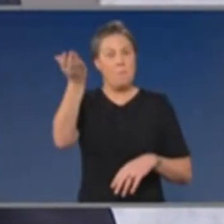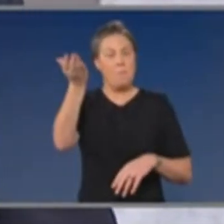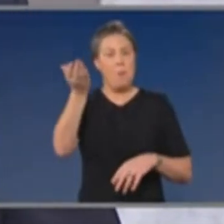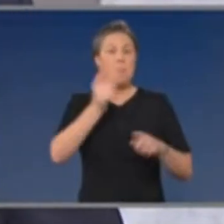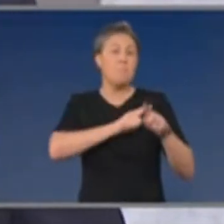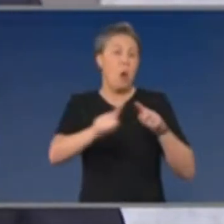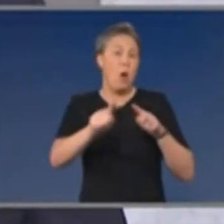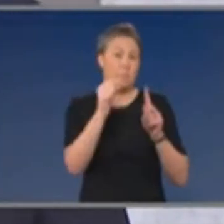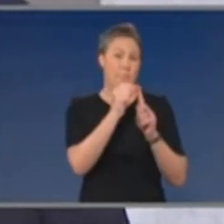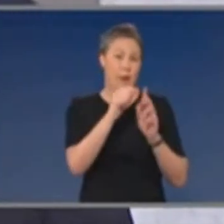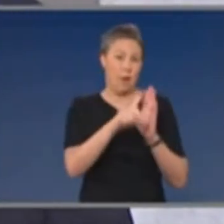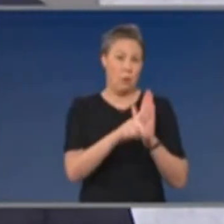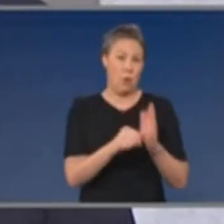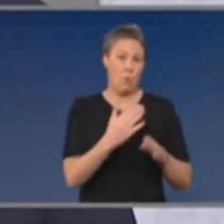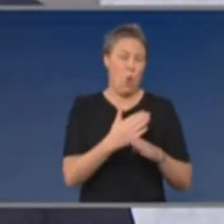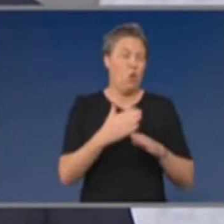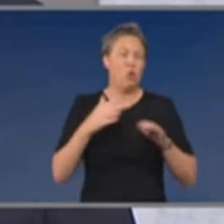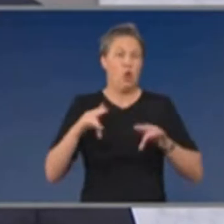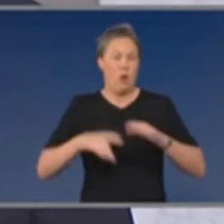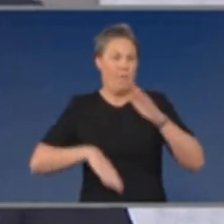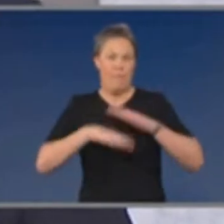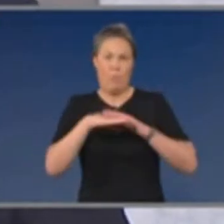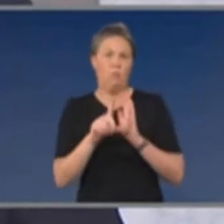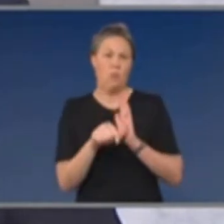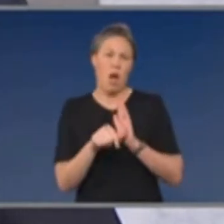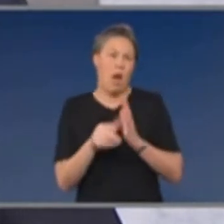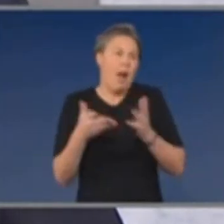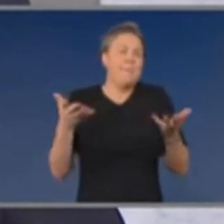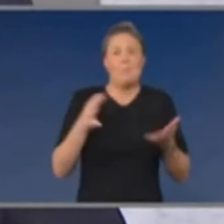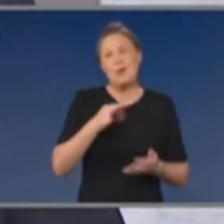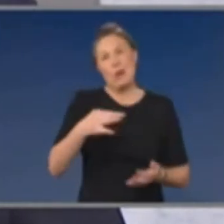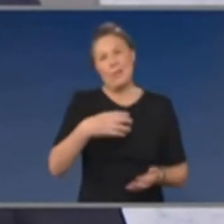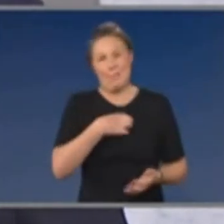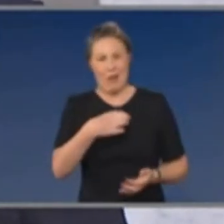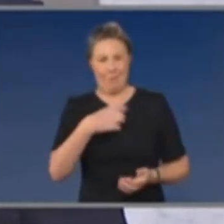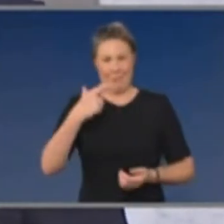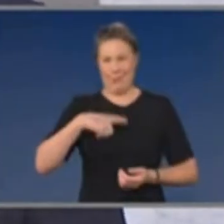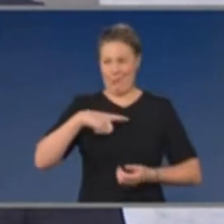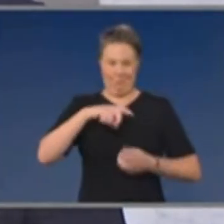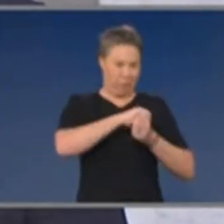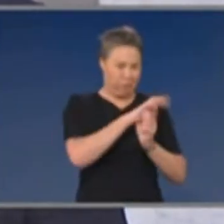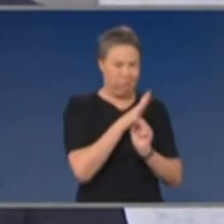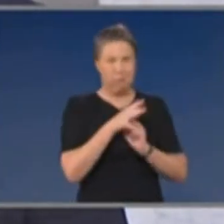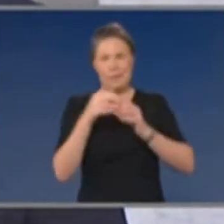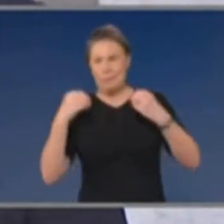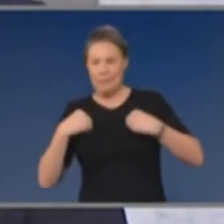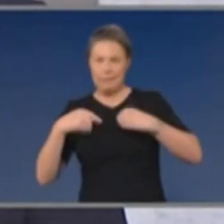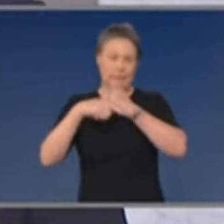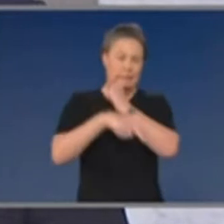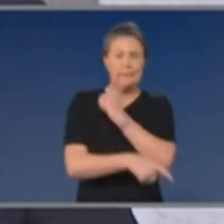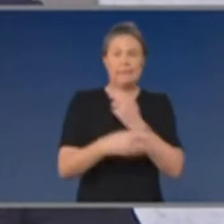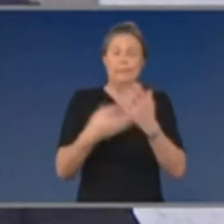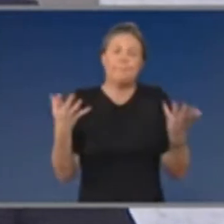in full-time employment. That's to be expected in the economic situation that we've seen emerge over these many